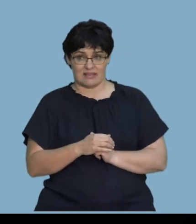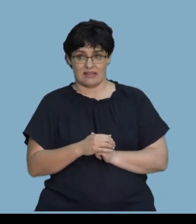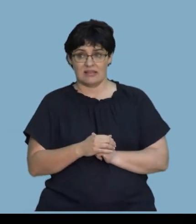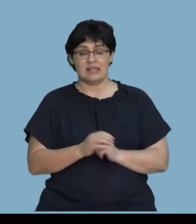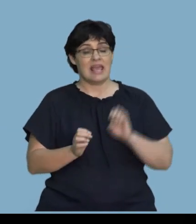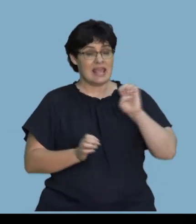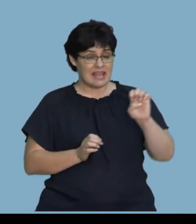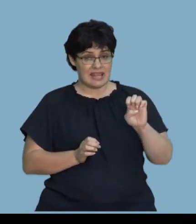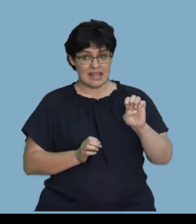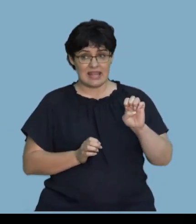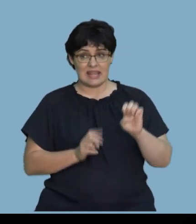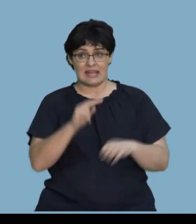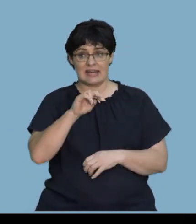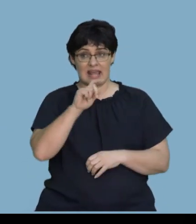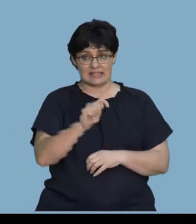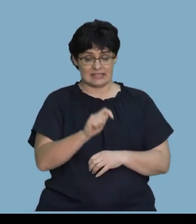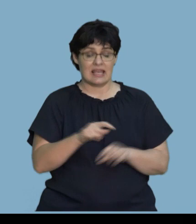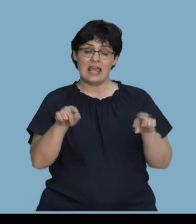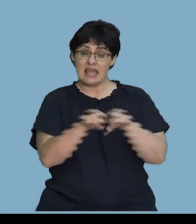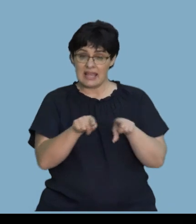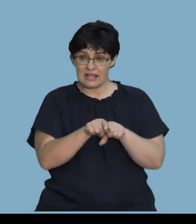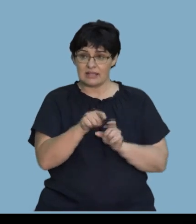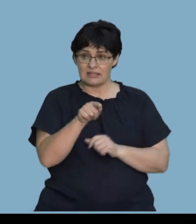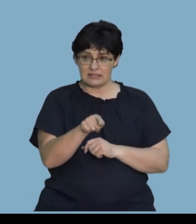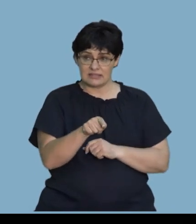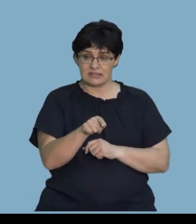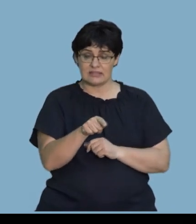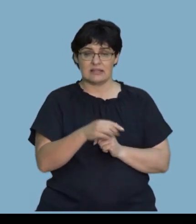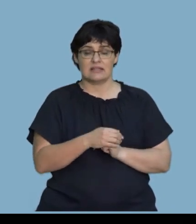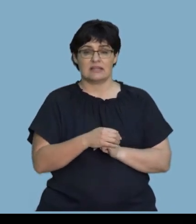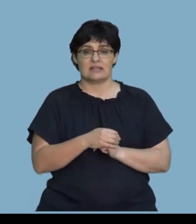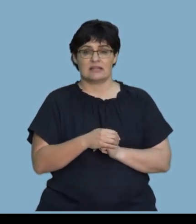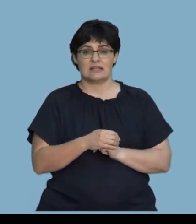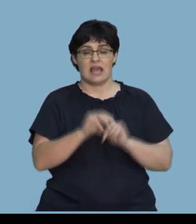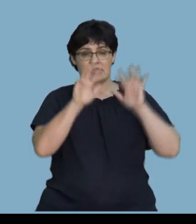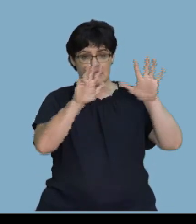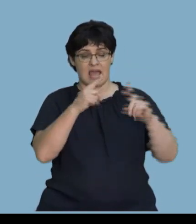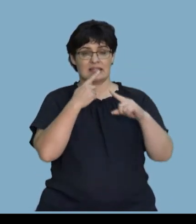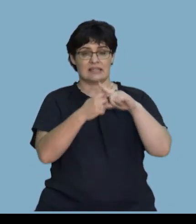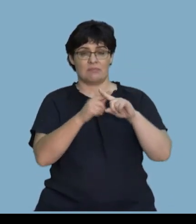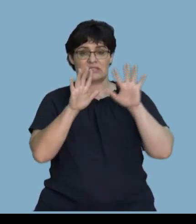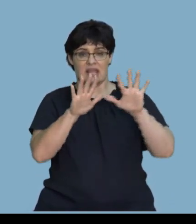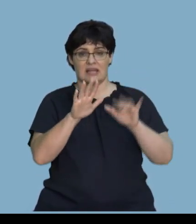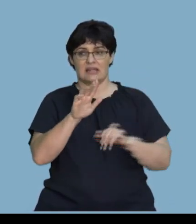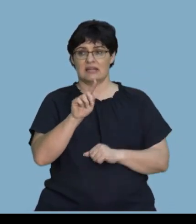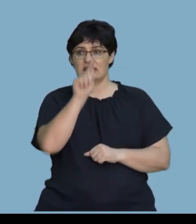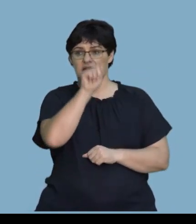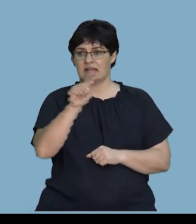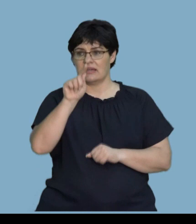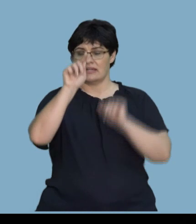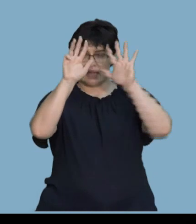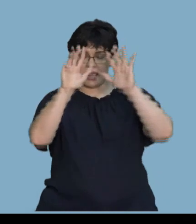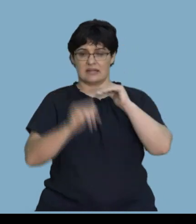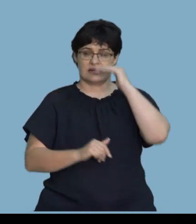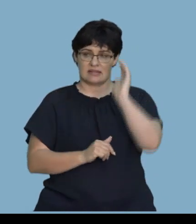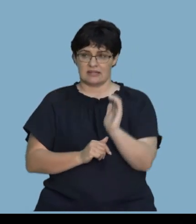net due to those two becomes 9 times 10 exponent 9. The magnitude of